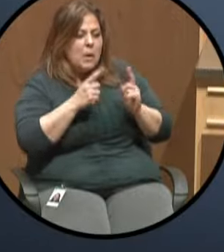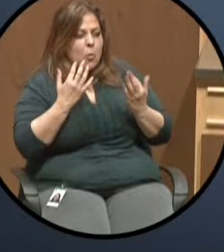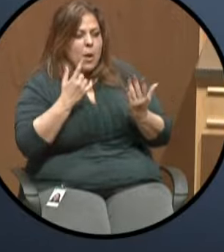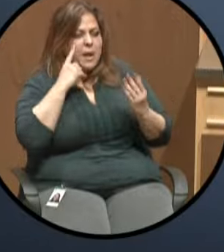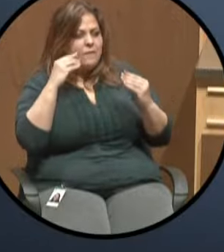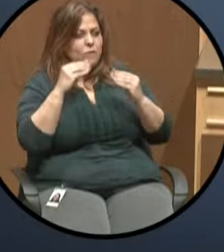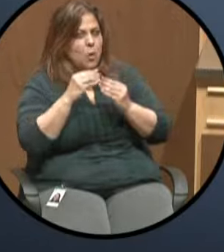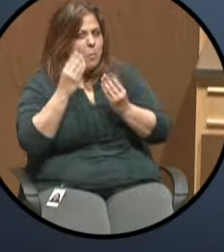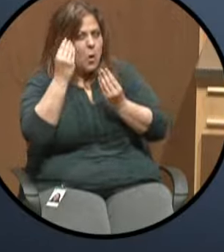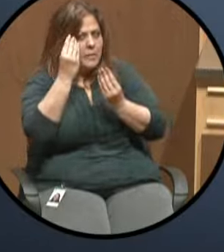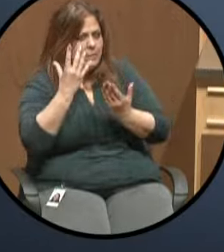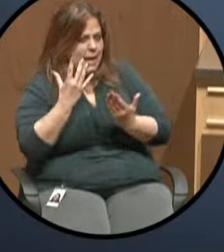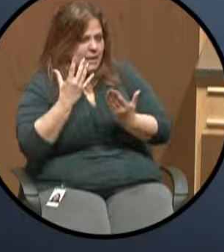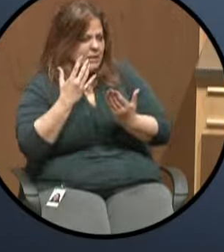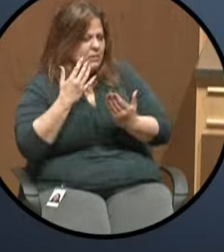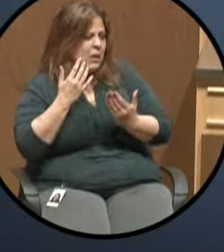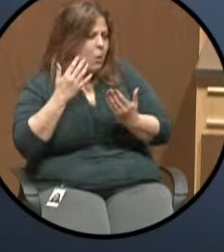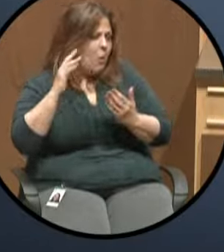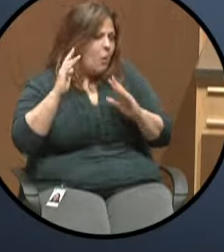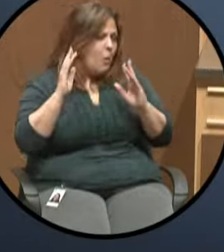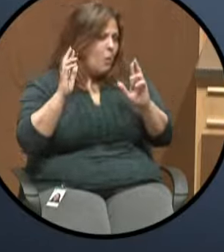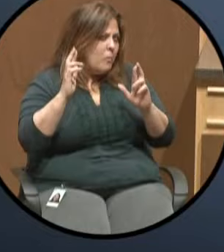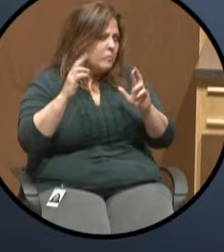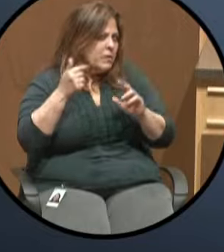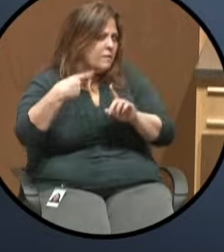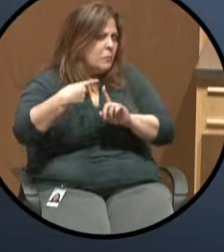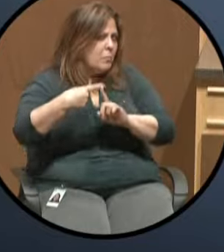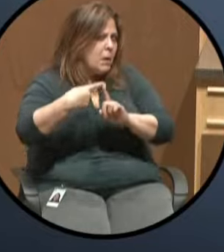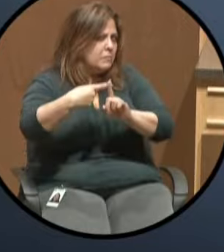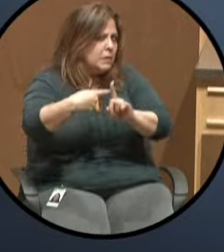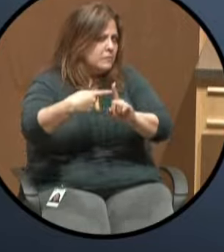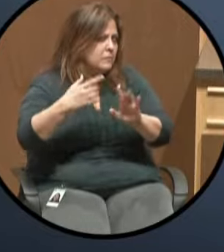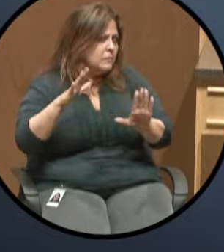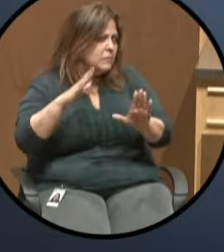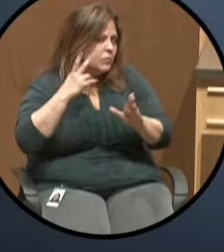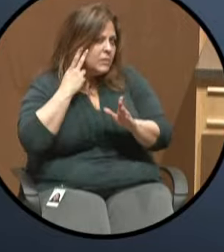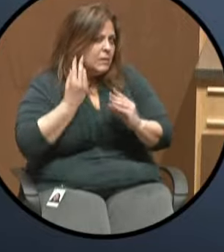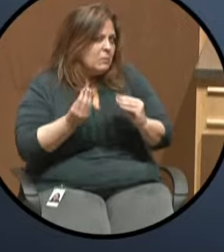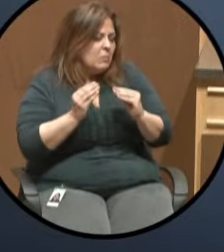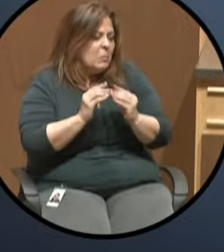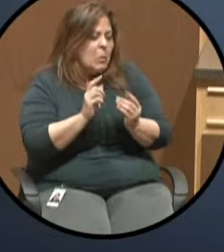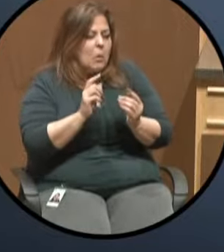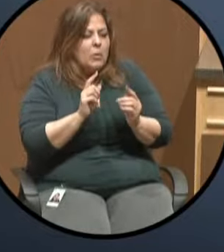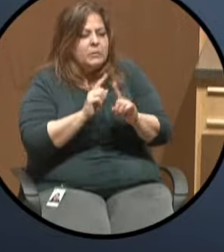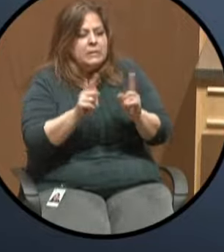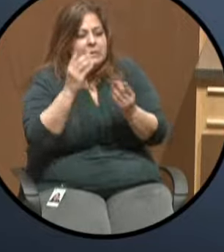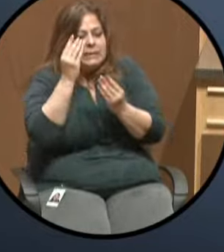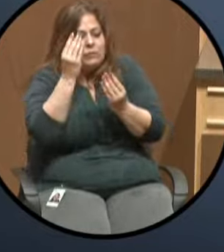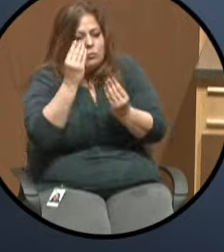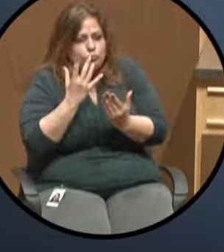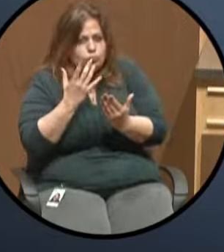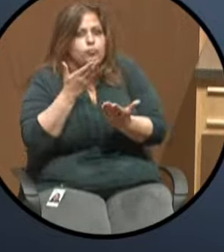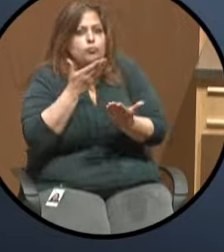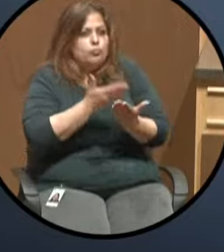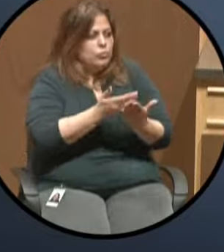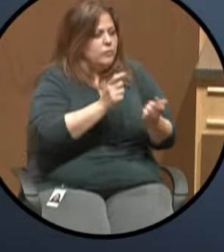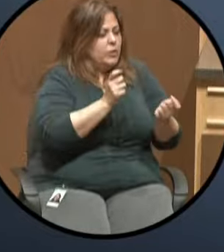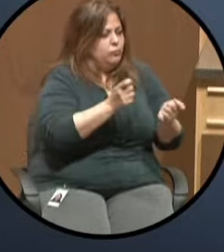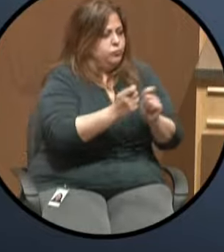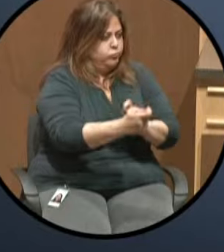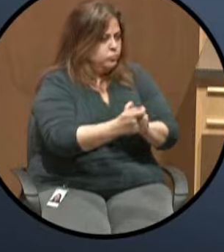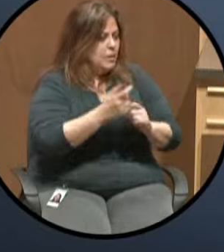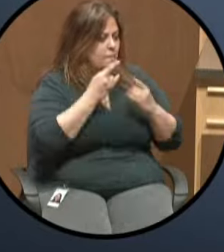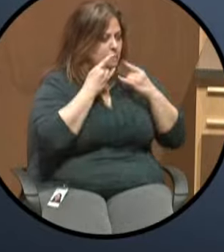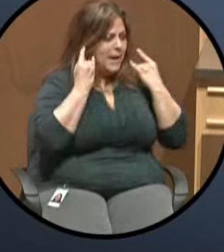in the next couple months. So we eagerly await that, and hopefully mask usage will be further